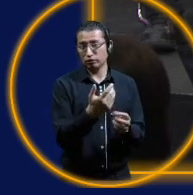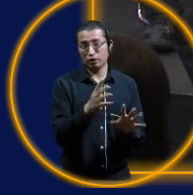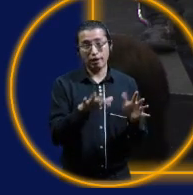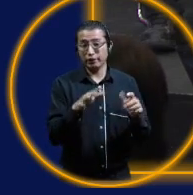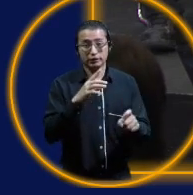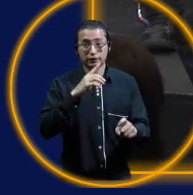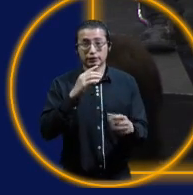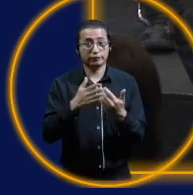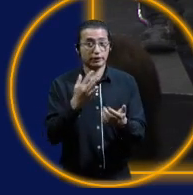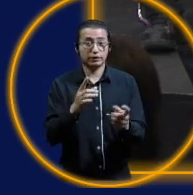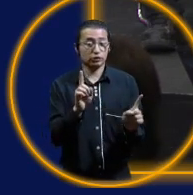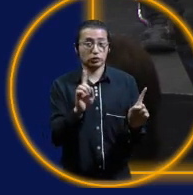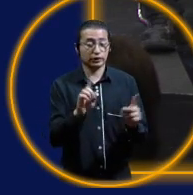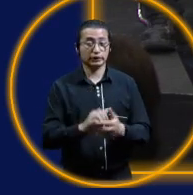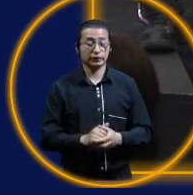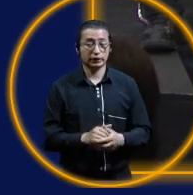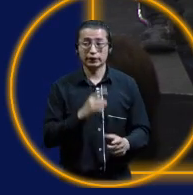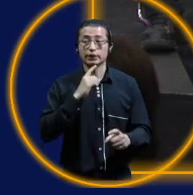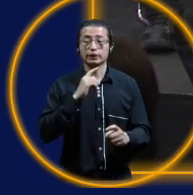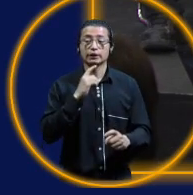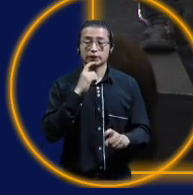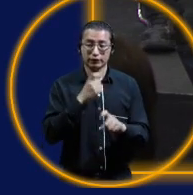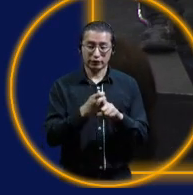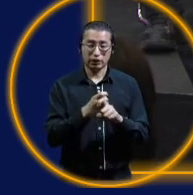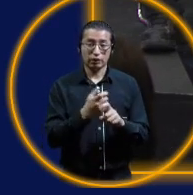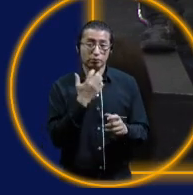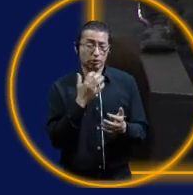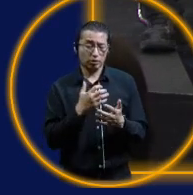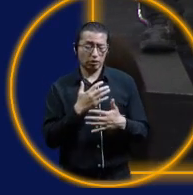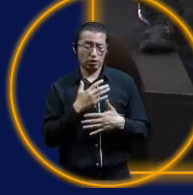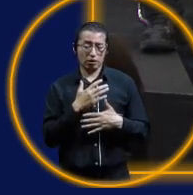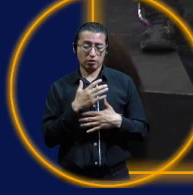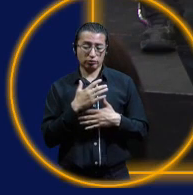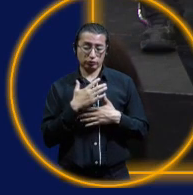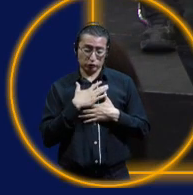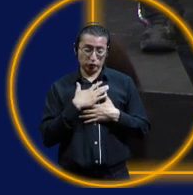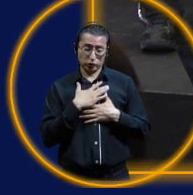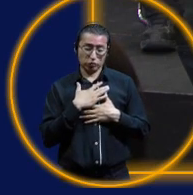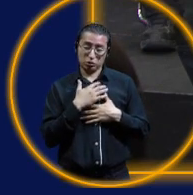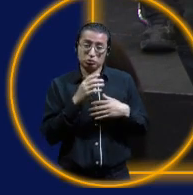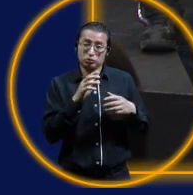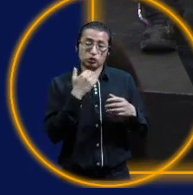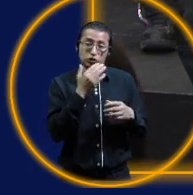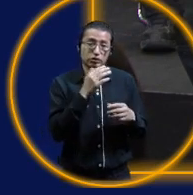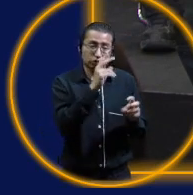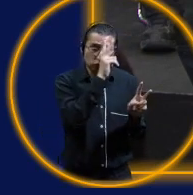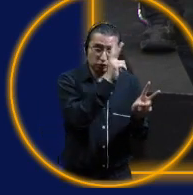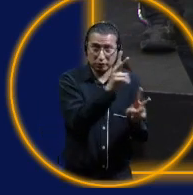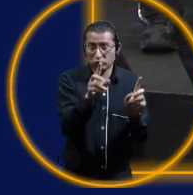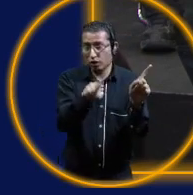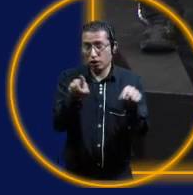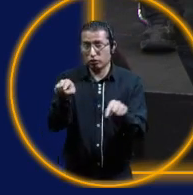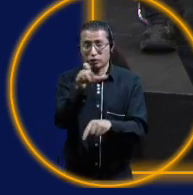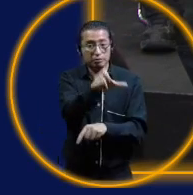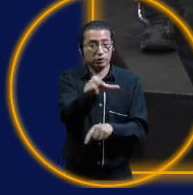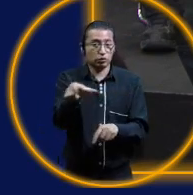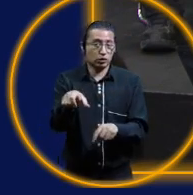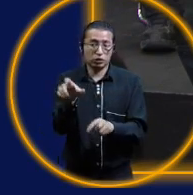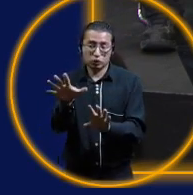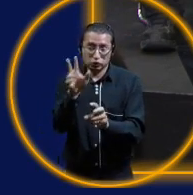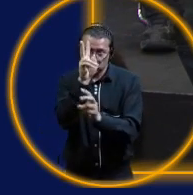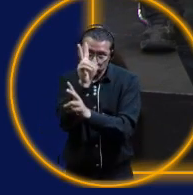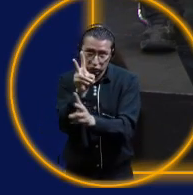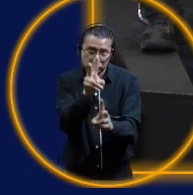do is I still value music critics. I like Anthony Fantano and NPR and these